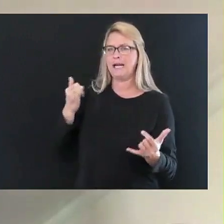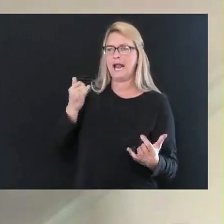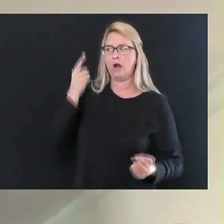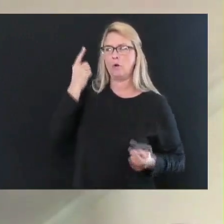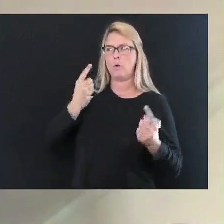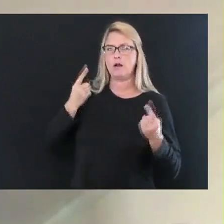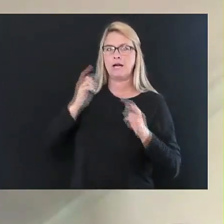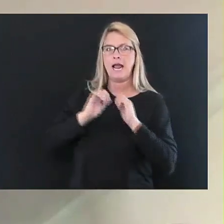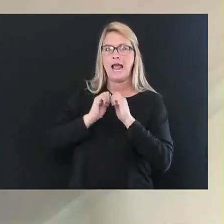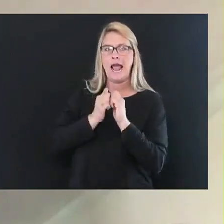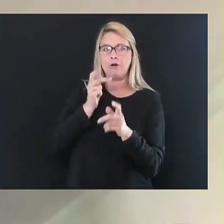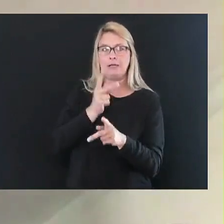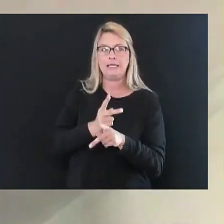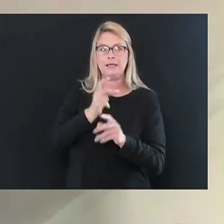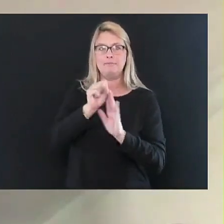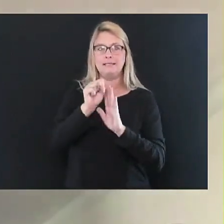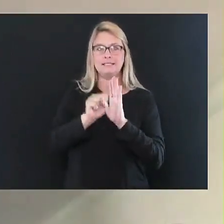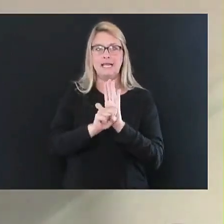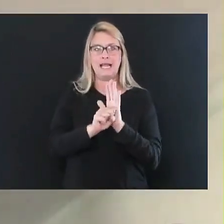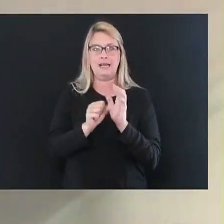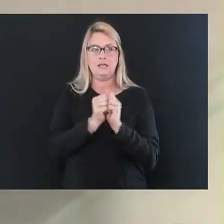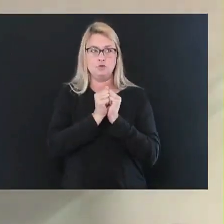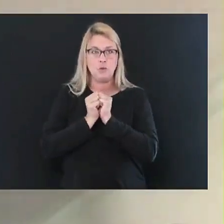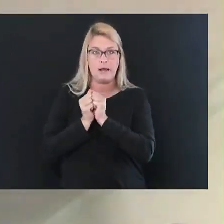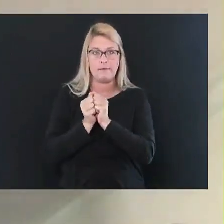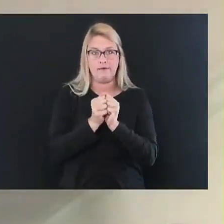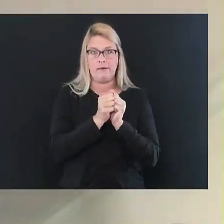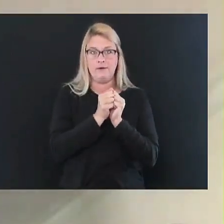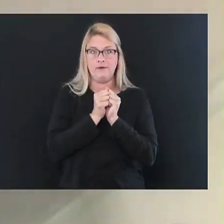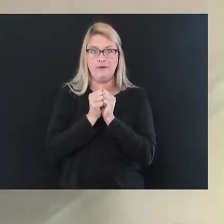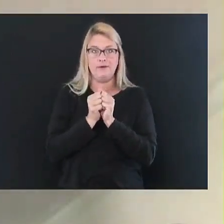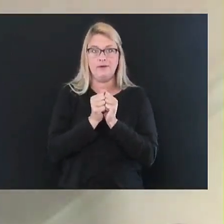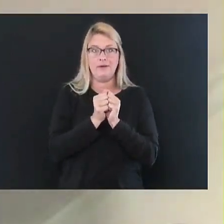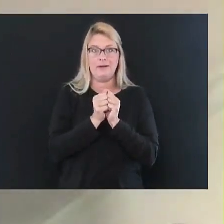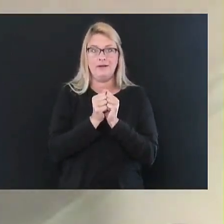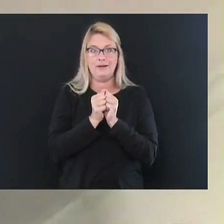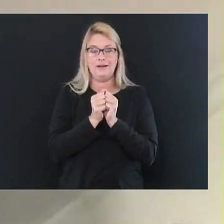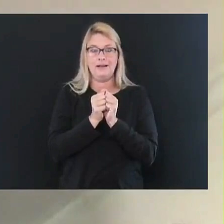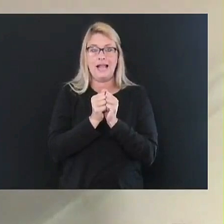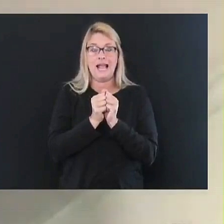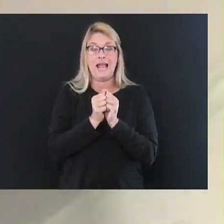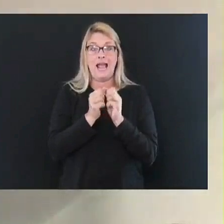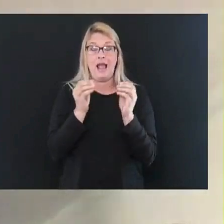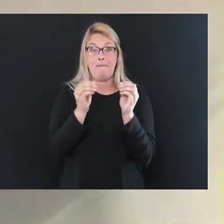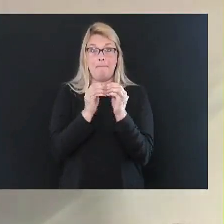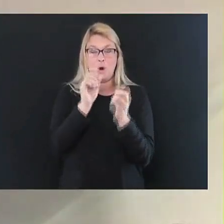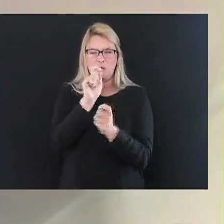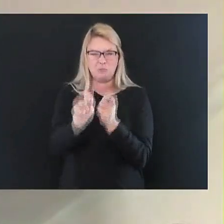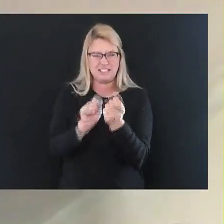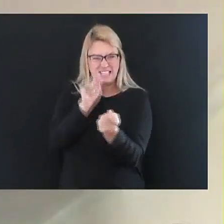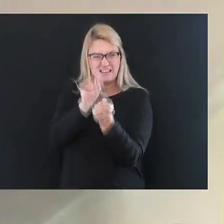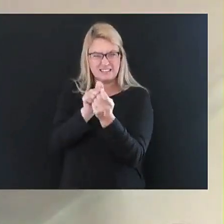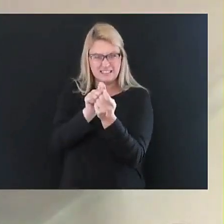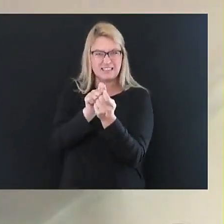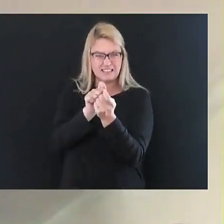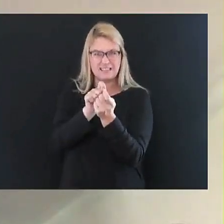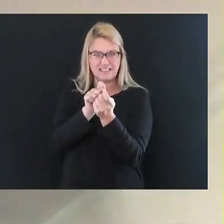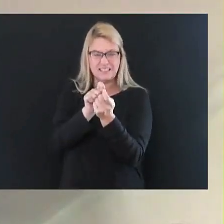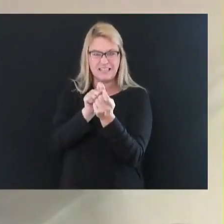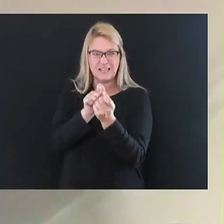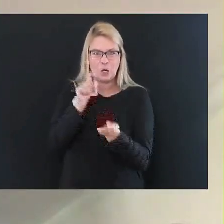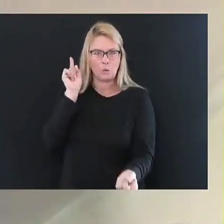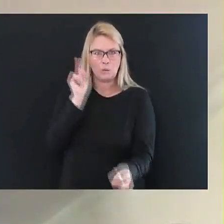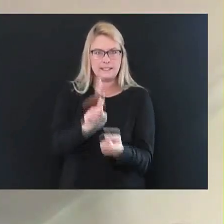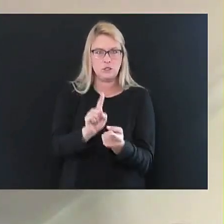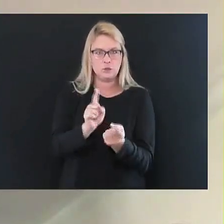our state together, but also make sure that we are more precisely trying to do everything we can to reduce the spread in